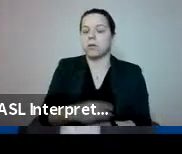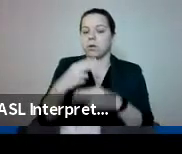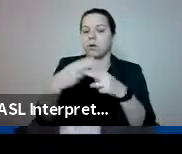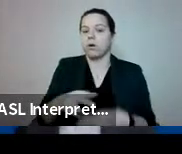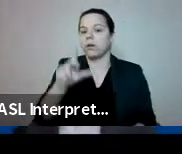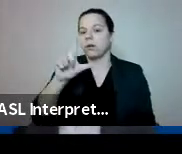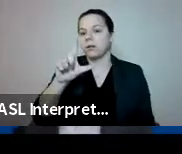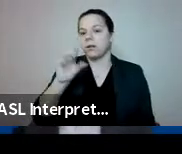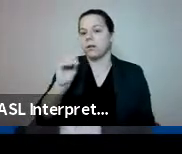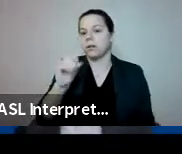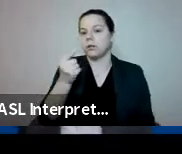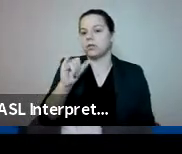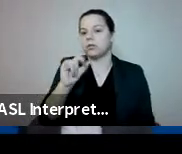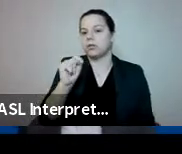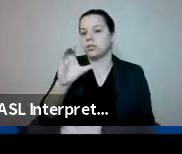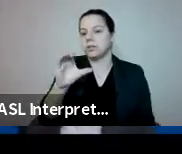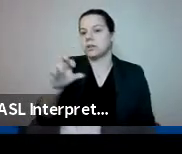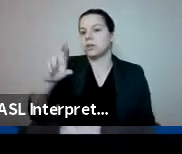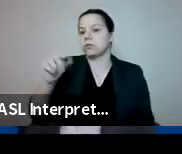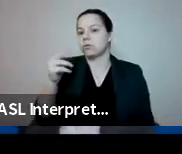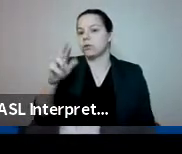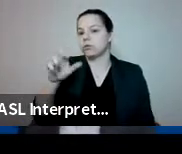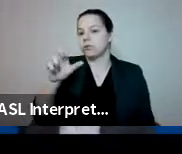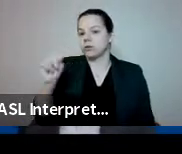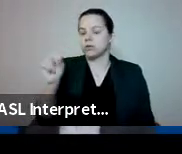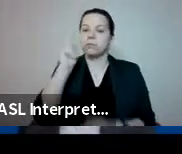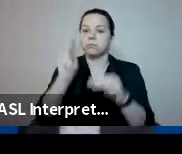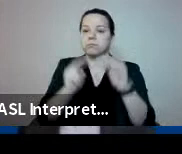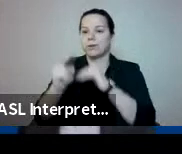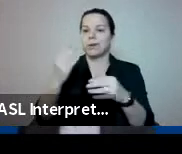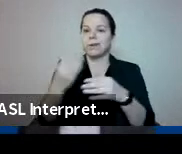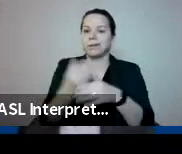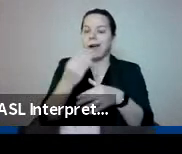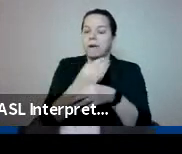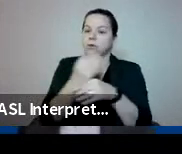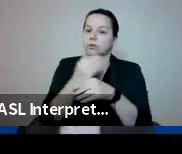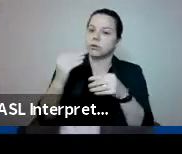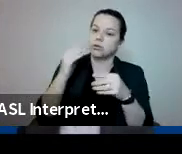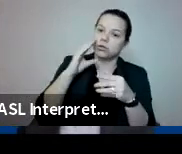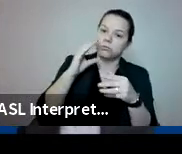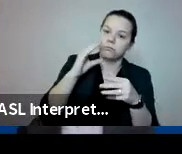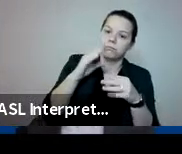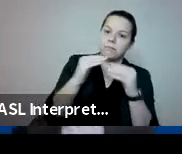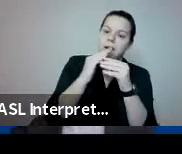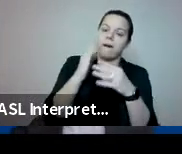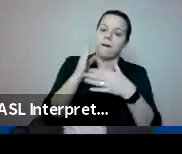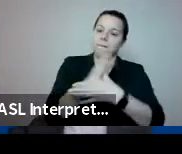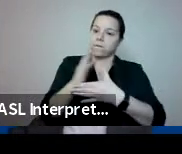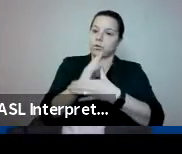regression, which predicts the average annoyance at a given DNL value based on such binary yes-no data.